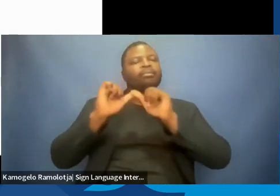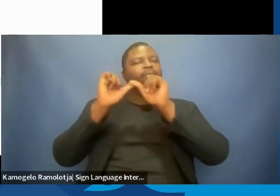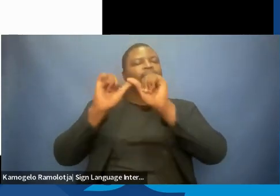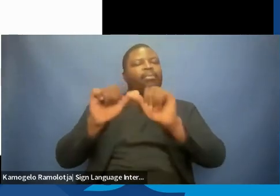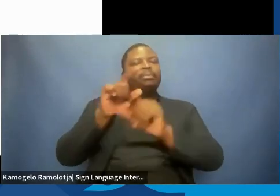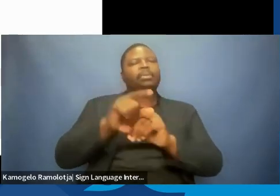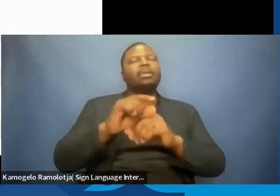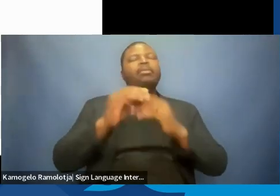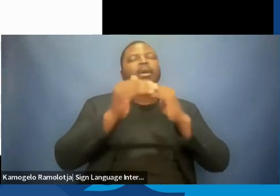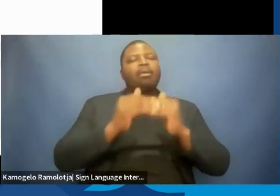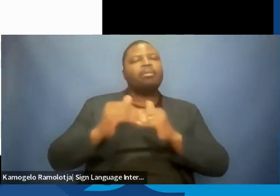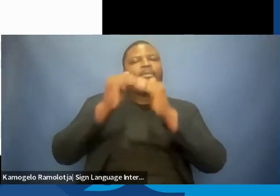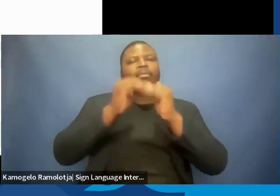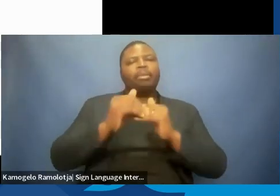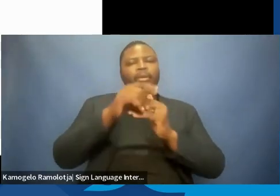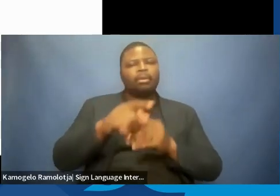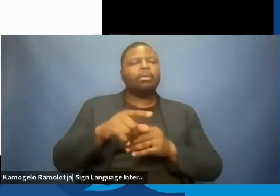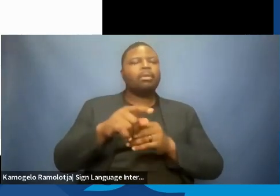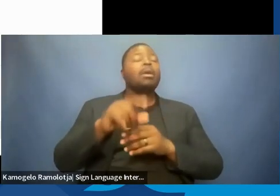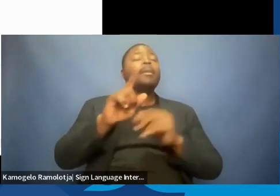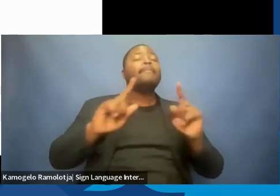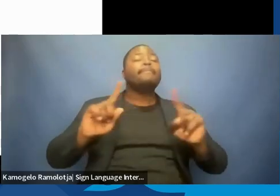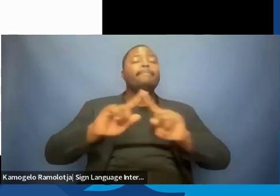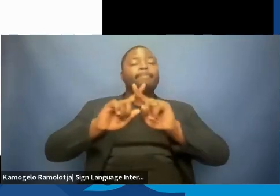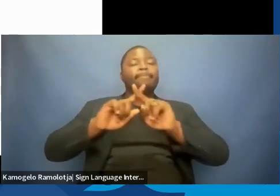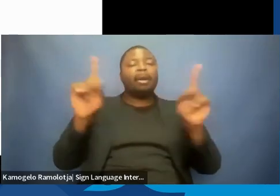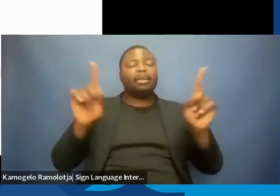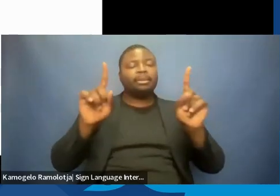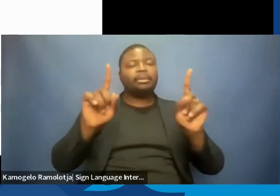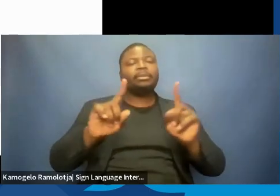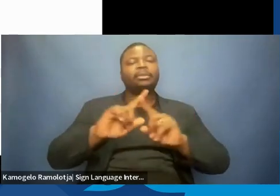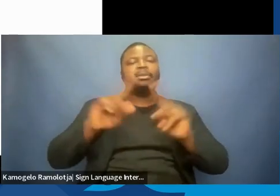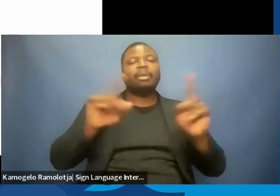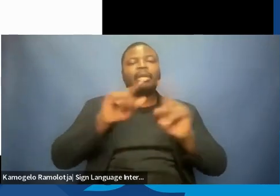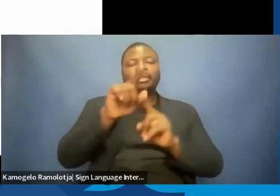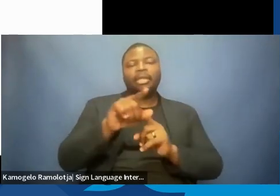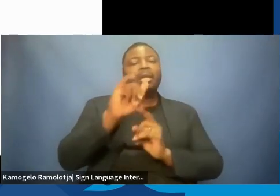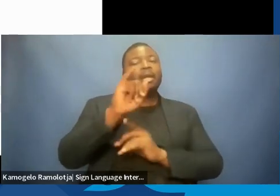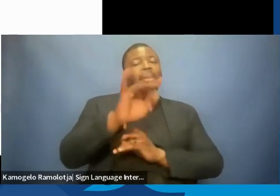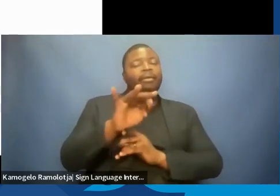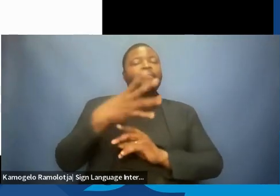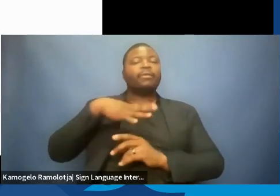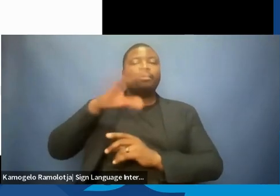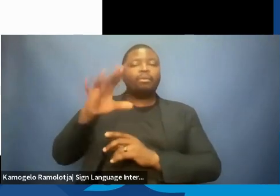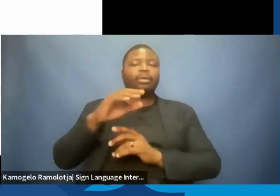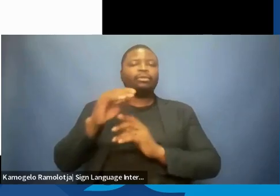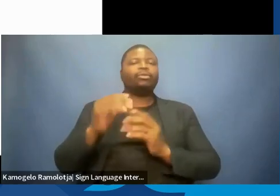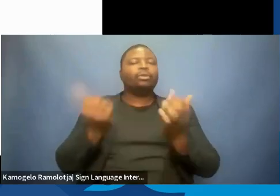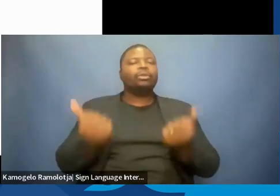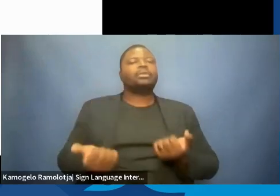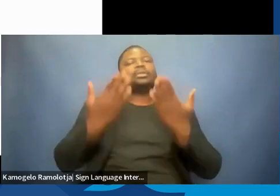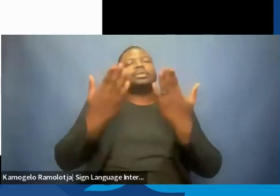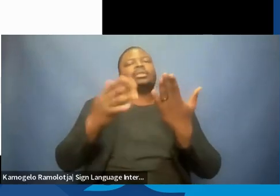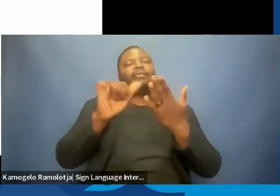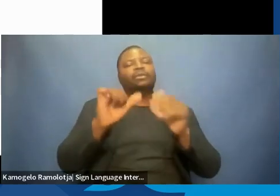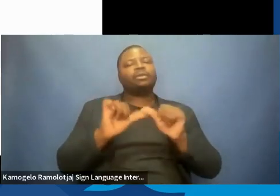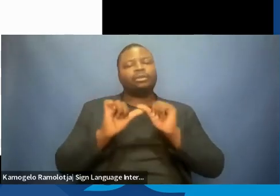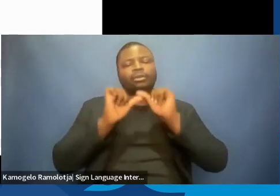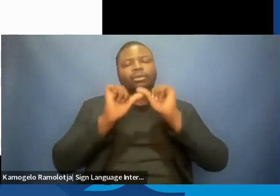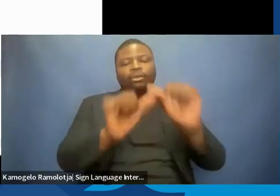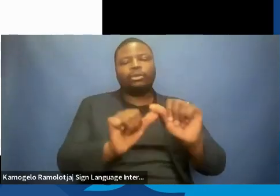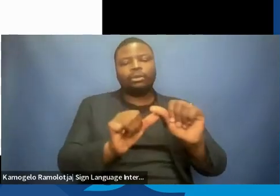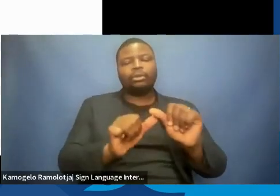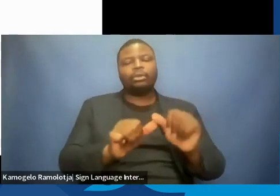The trust, the relationships that have been built is important to ensure continuity of care for this highly